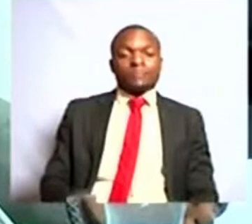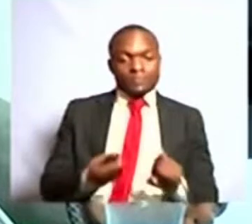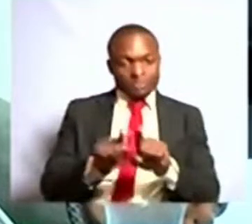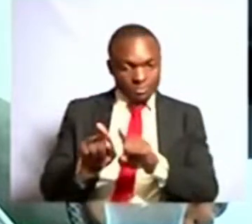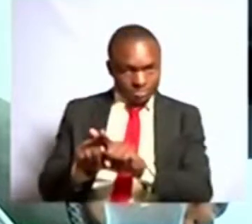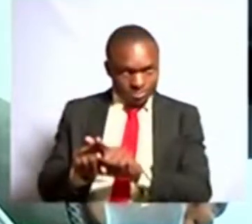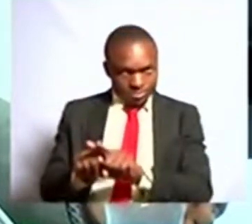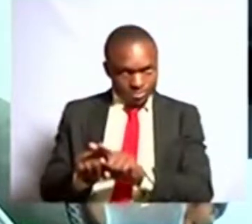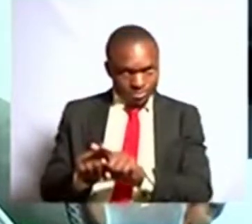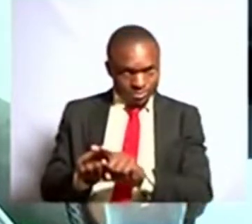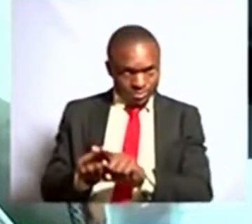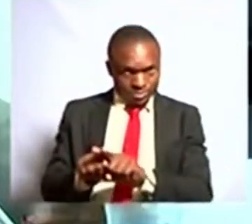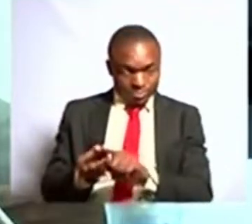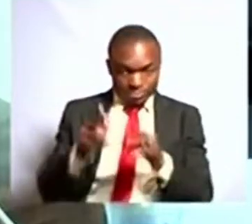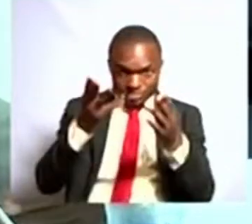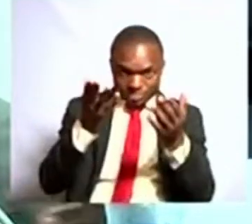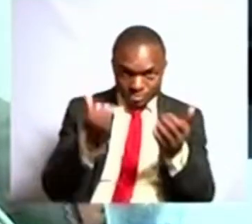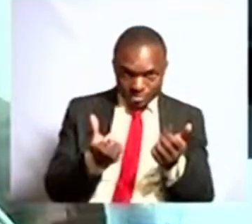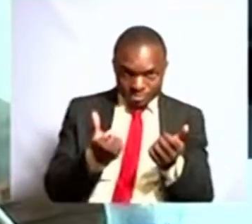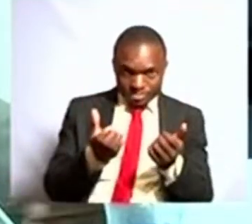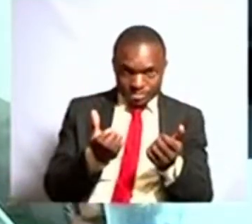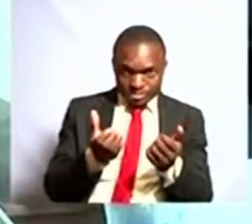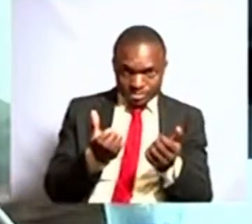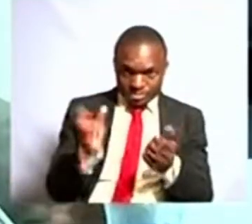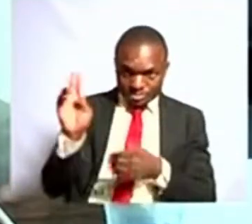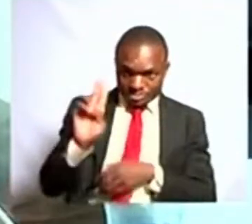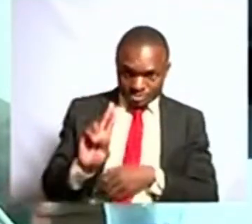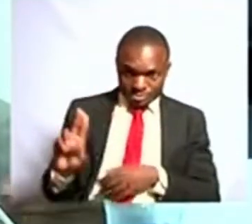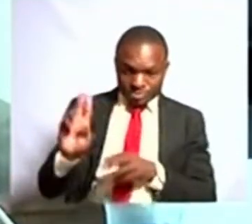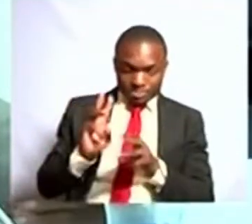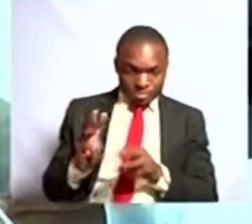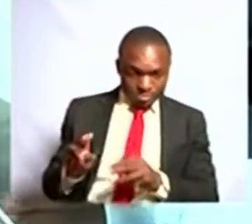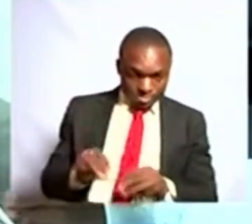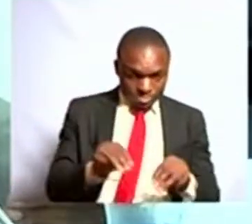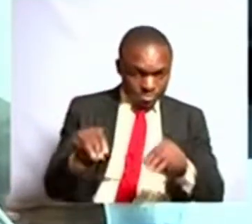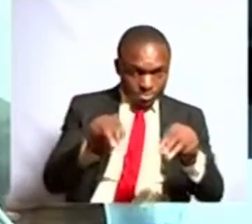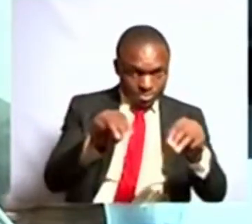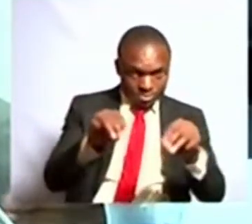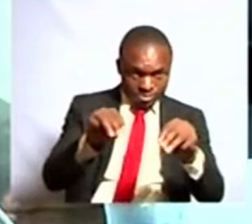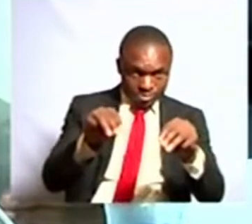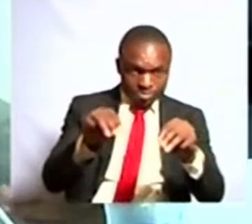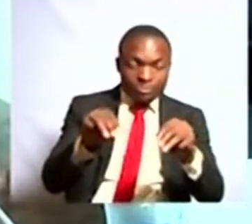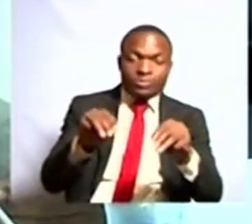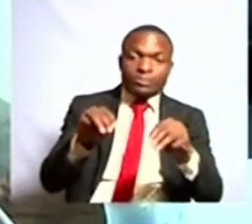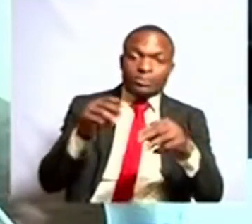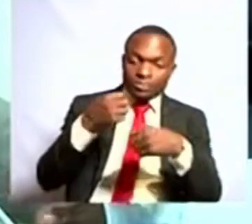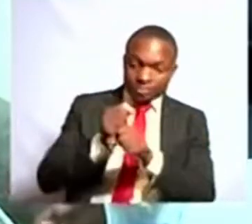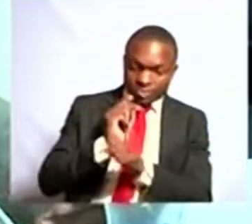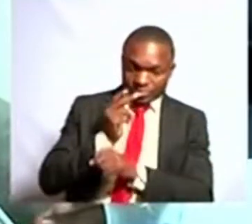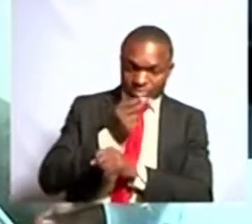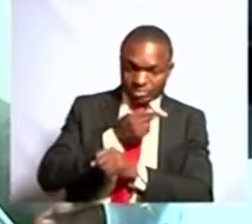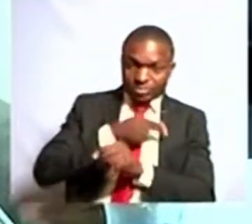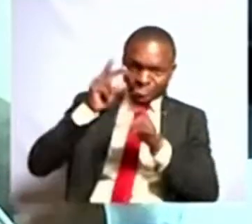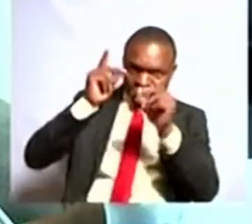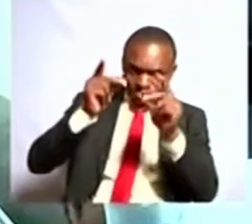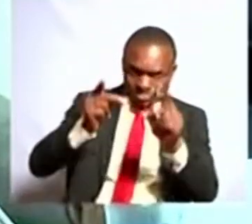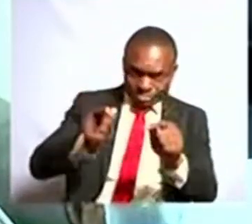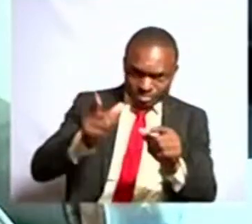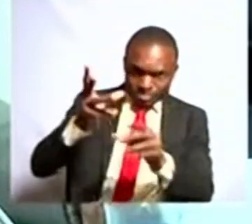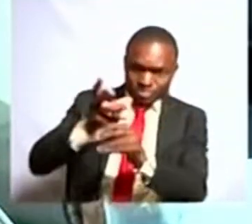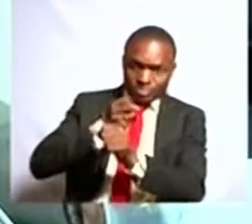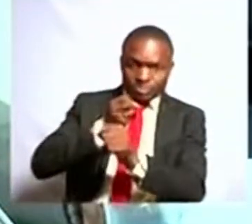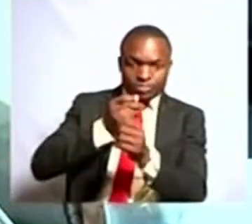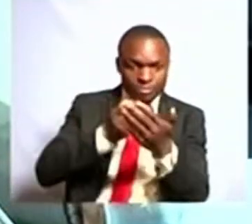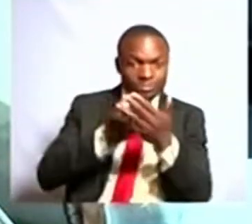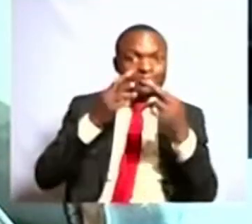Also, you know, we want to use a method that will enable us reach to achieving